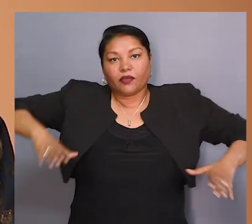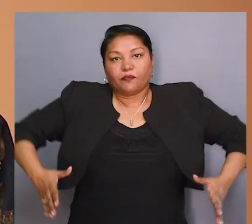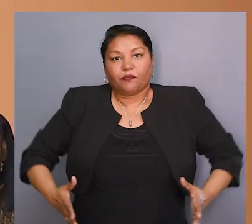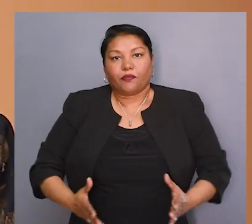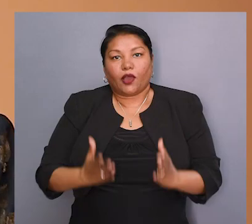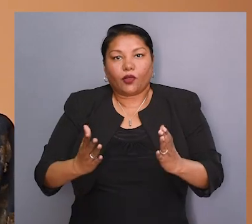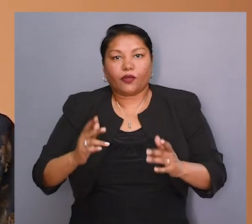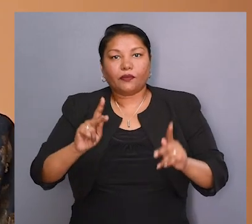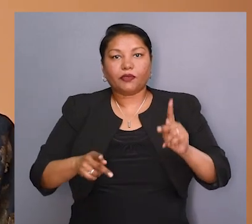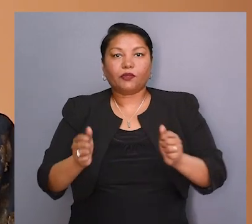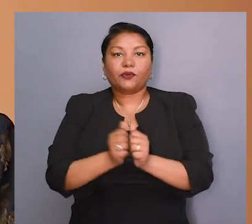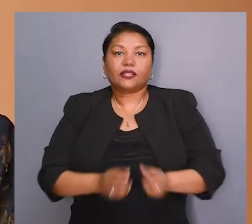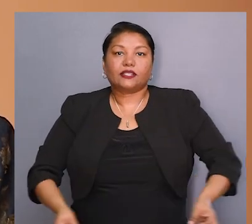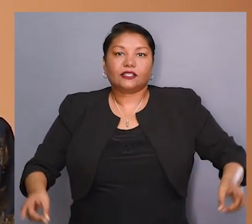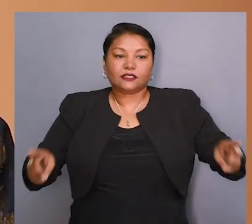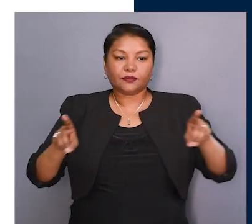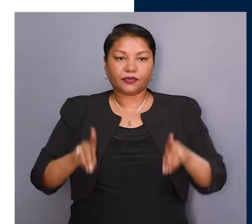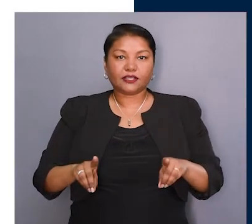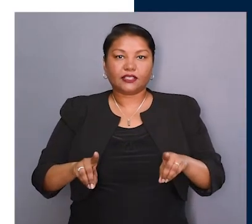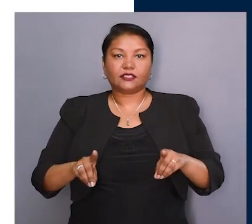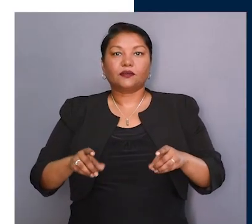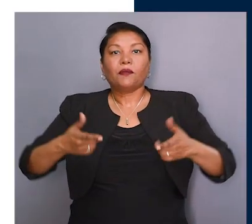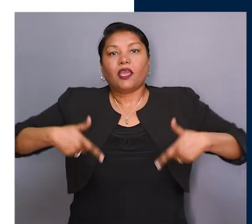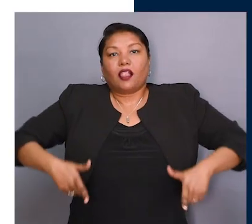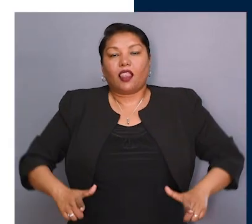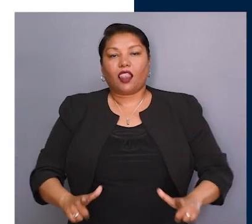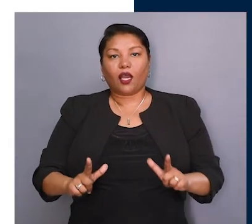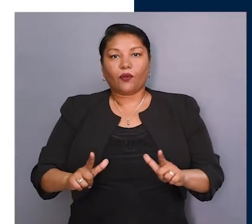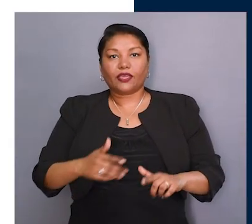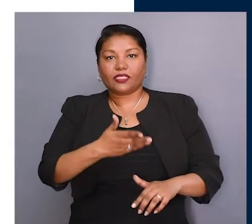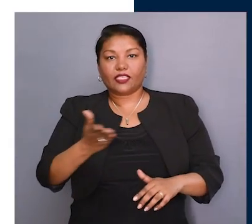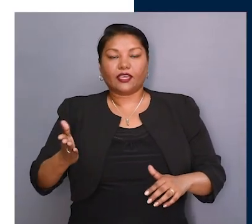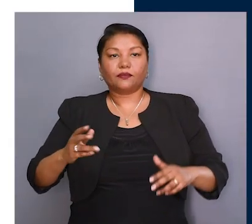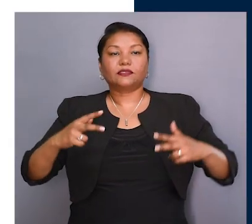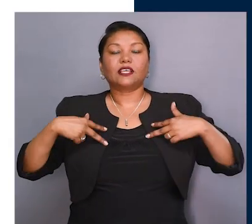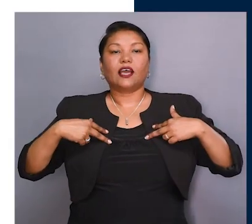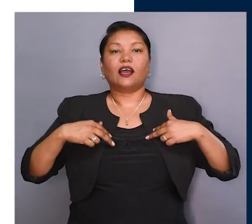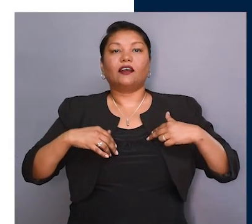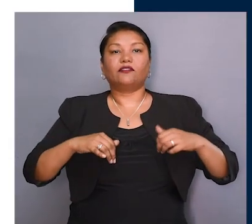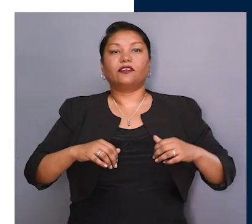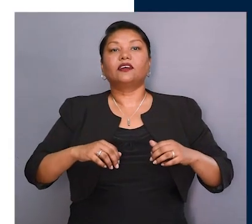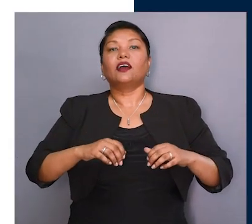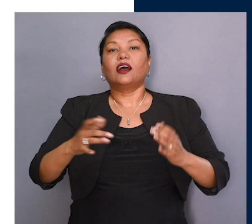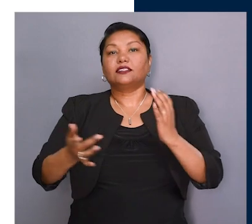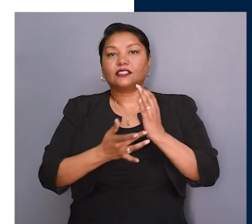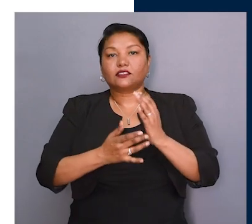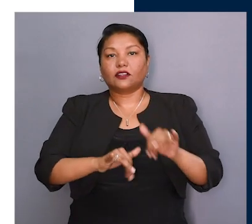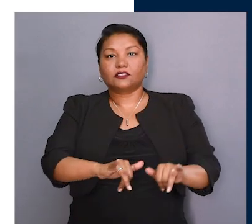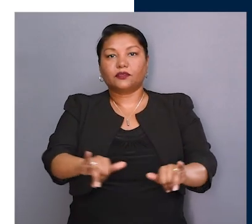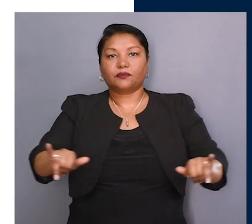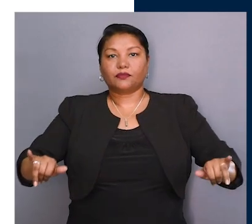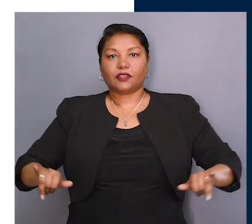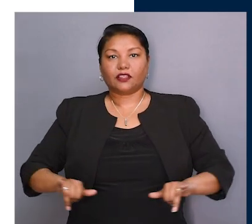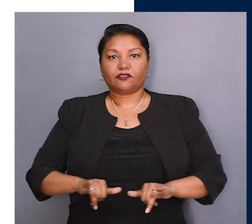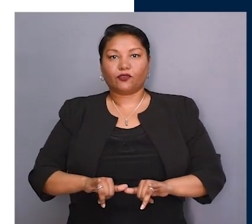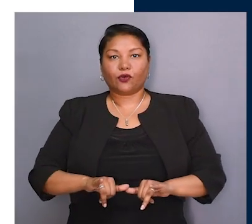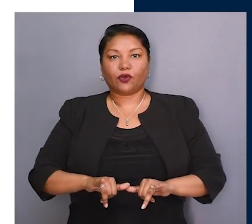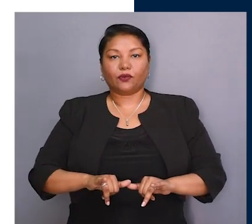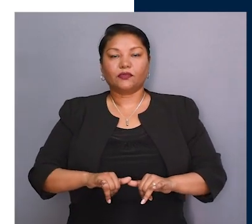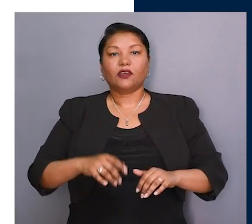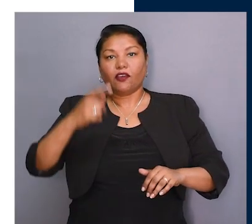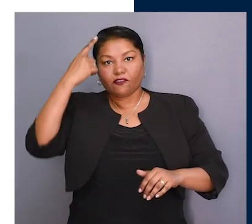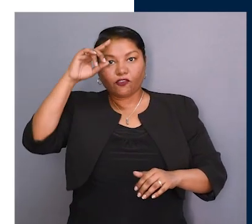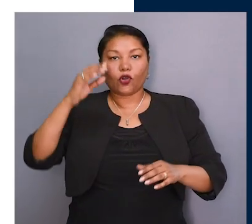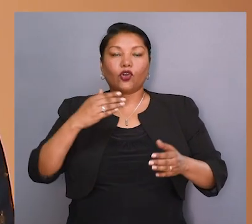people with disabilities by providing a technological platform to facilitate